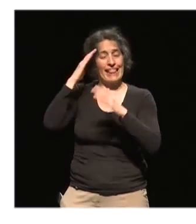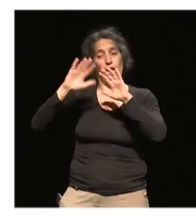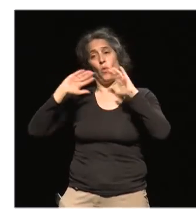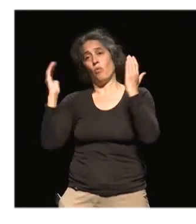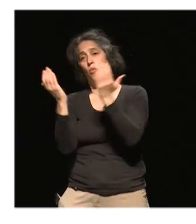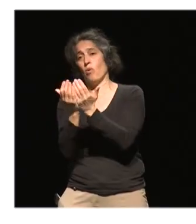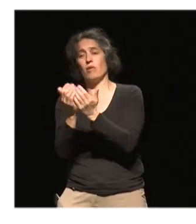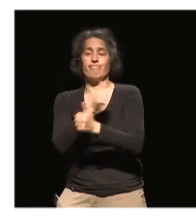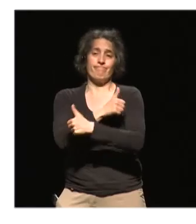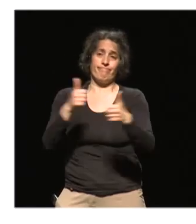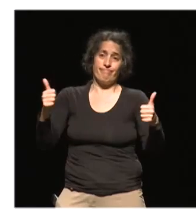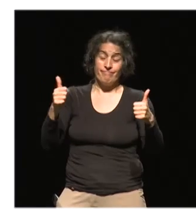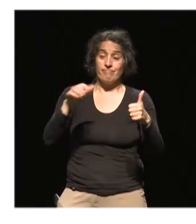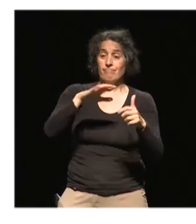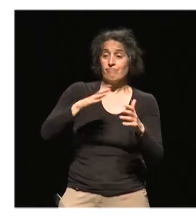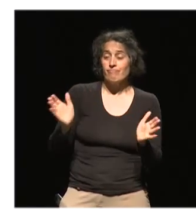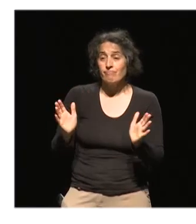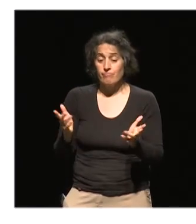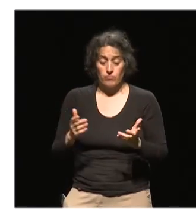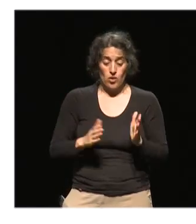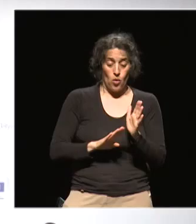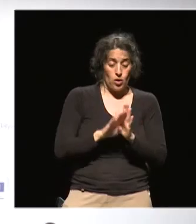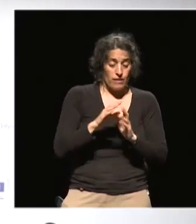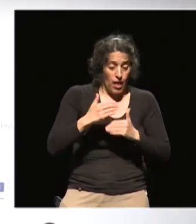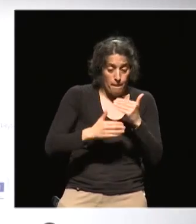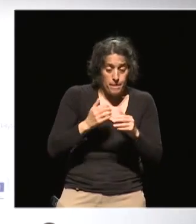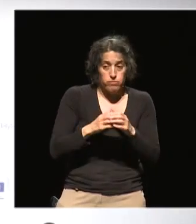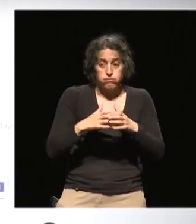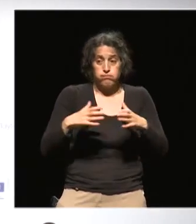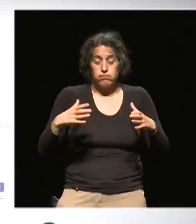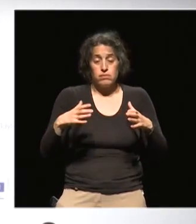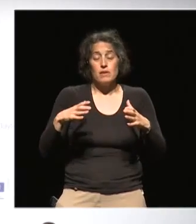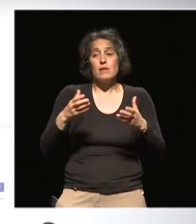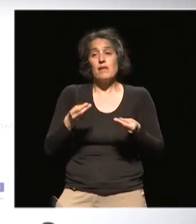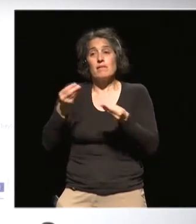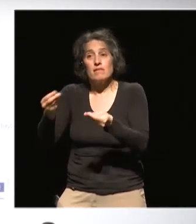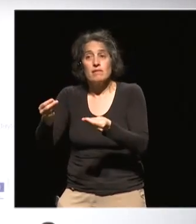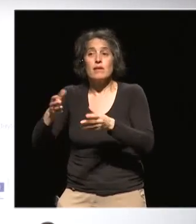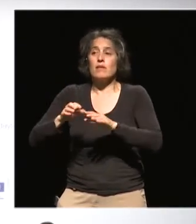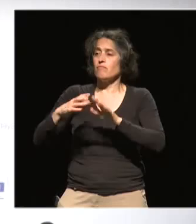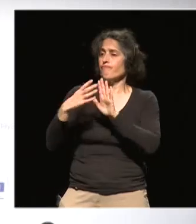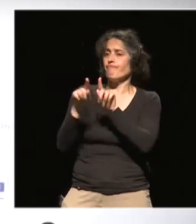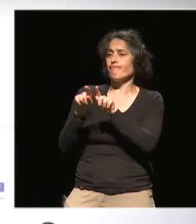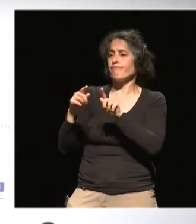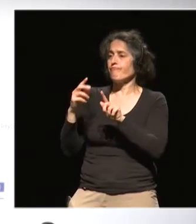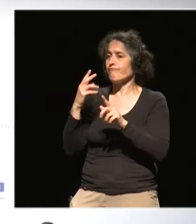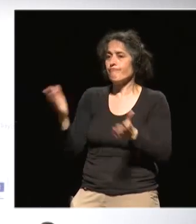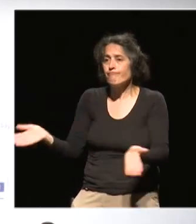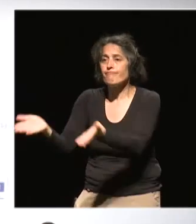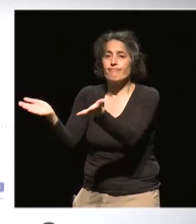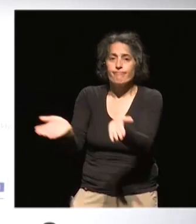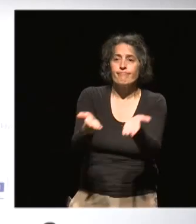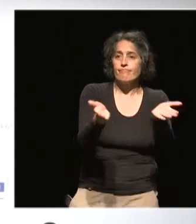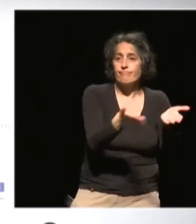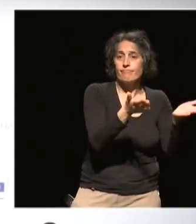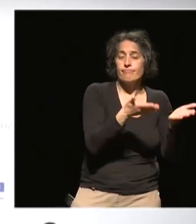because once we go, we develop along a low-carbon, climate-resilient development, but then we are addressing two aspects. It's like having a